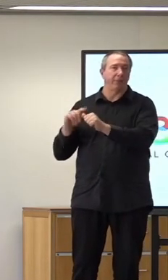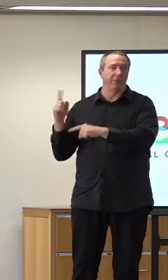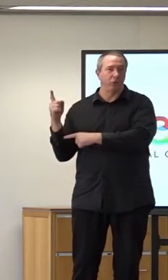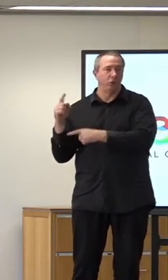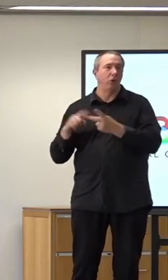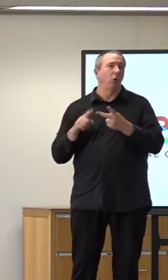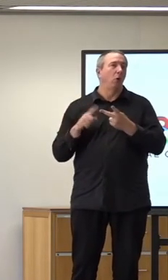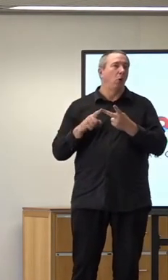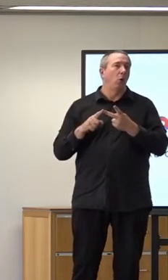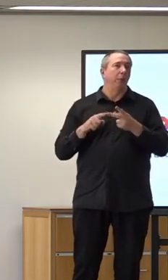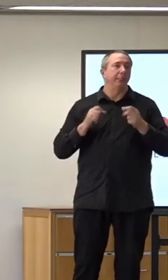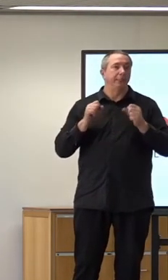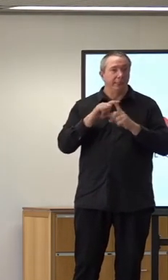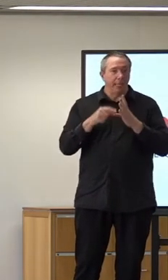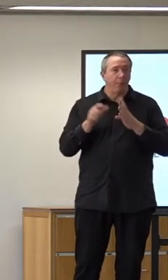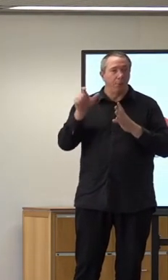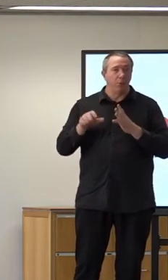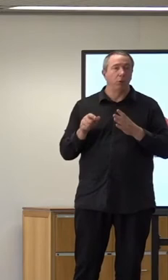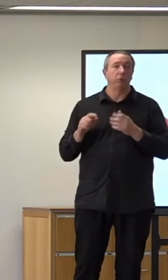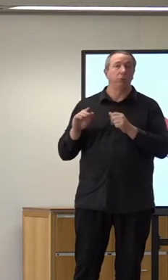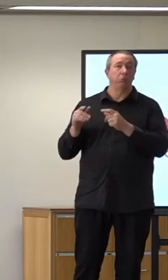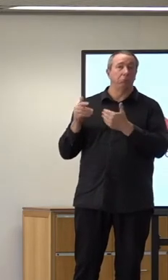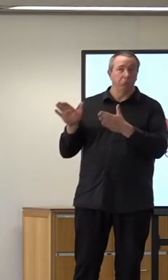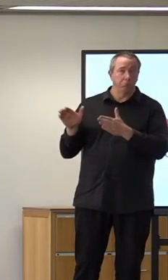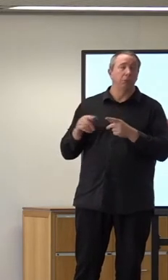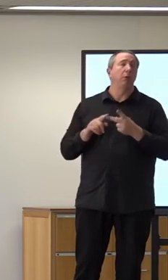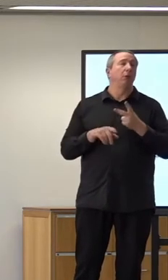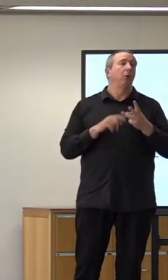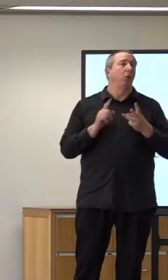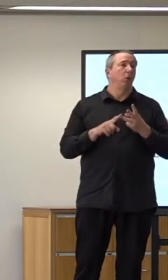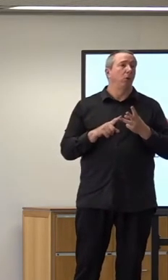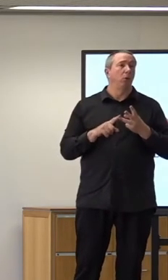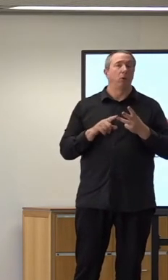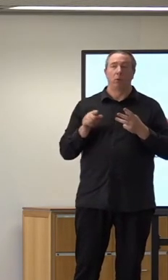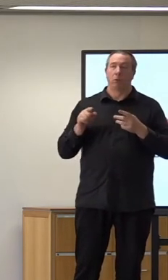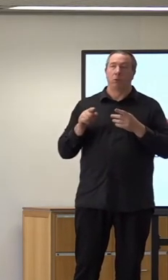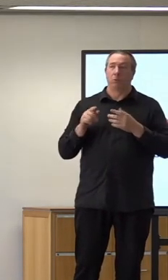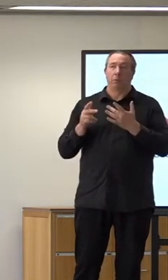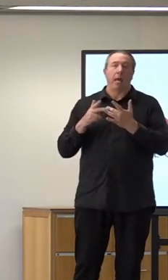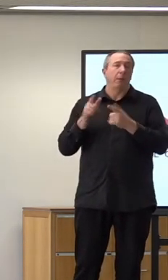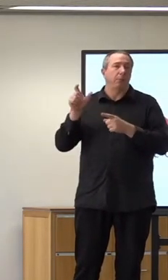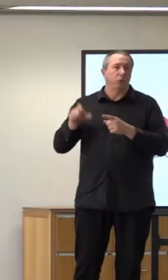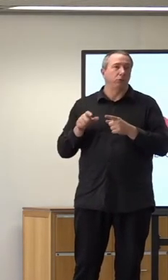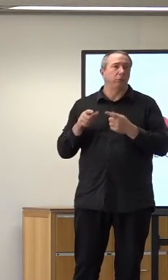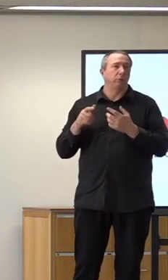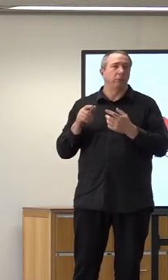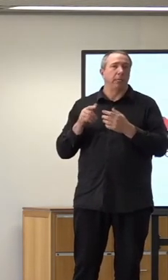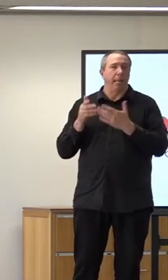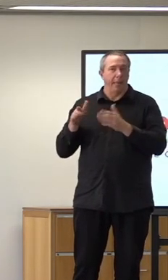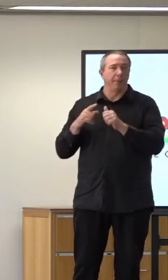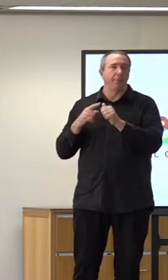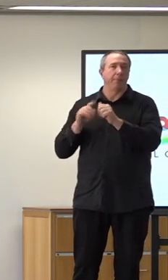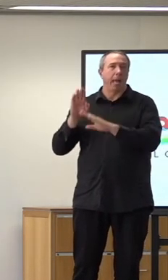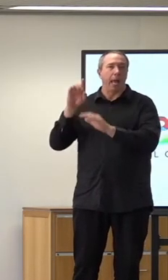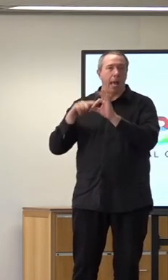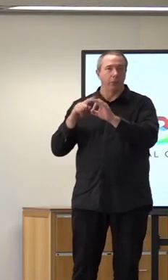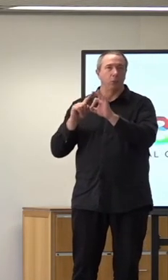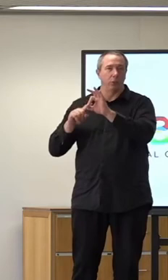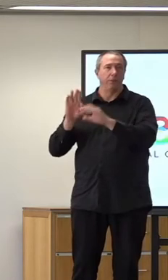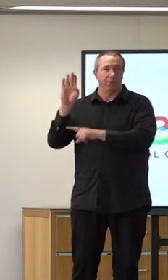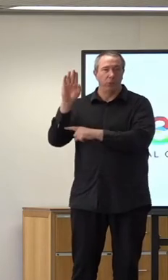Nations Australian to ask their question before yours? Is it really your turn? Do you have the ability and the privilege to make space? So that's my segue